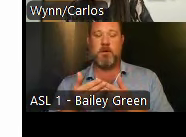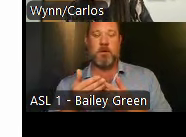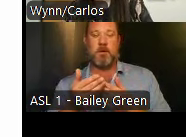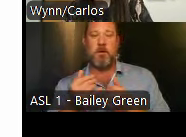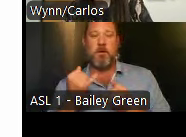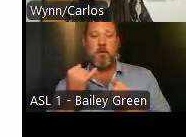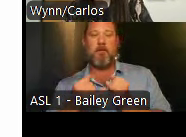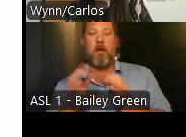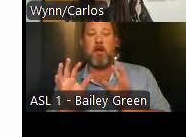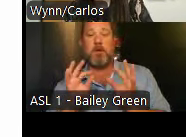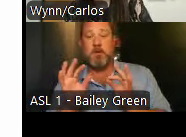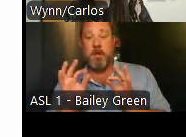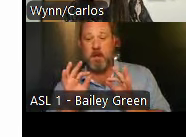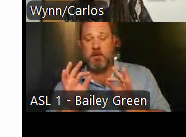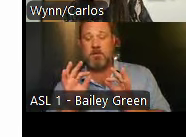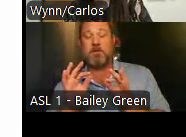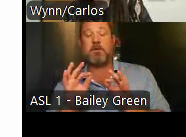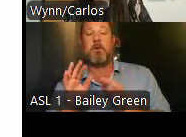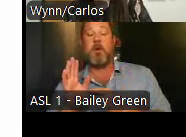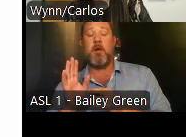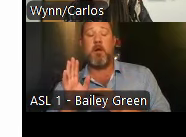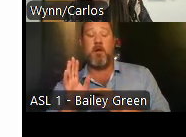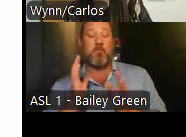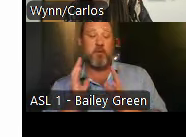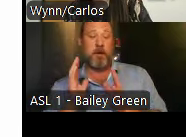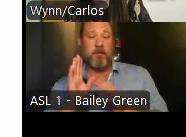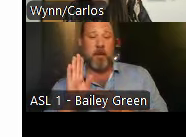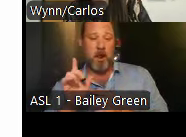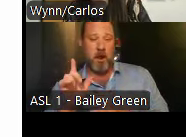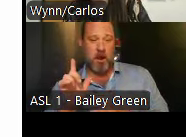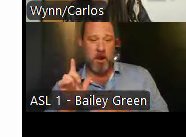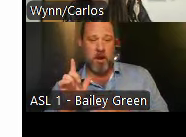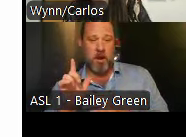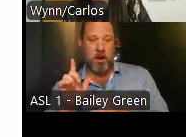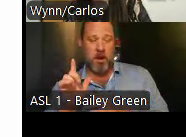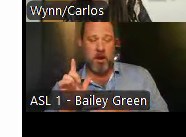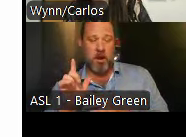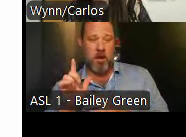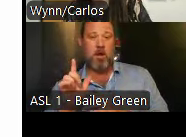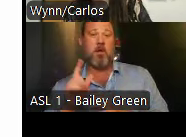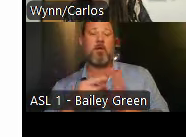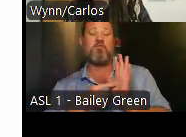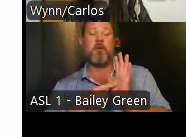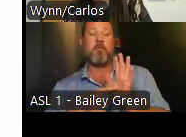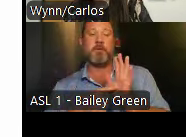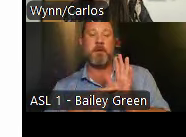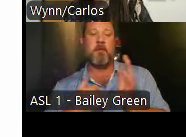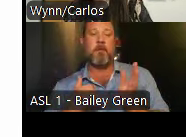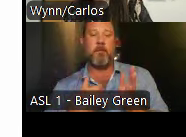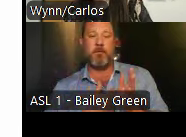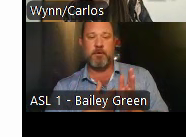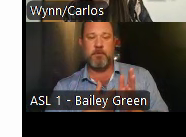in alignment with the committee's bylaws with a focus on ensuring a diverse and representative membership.